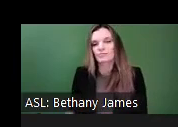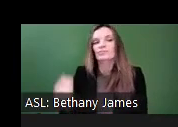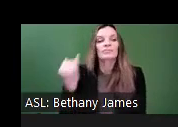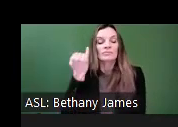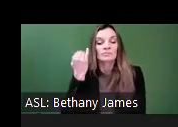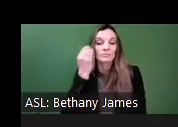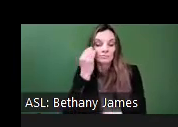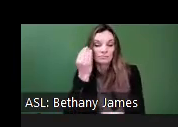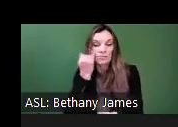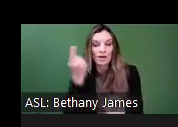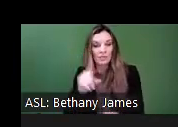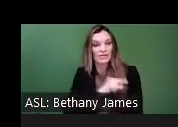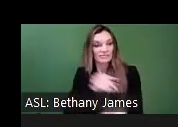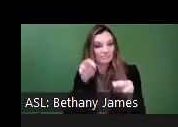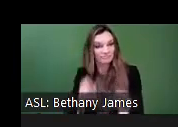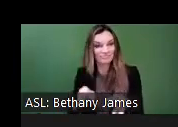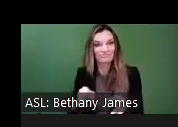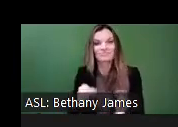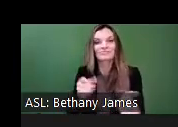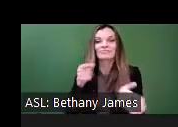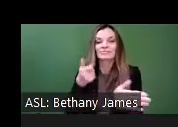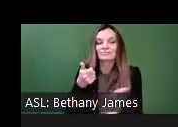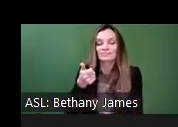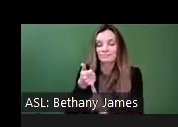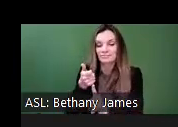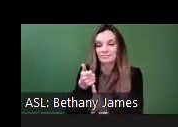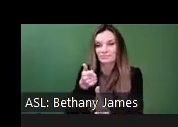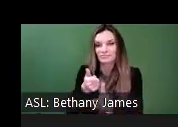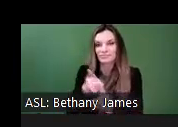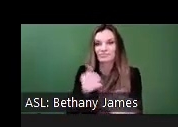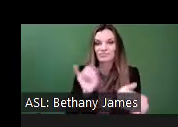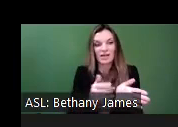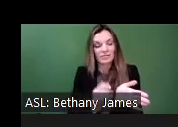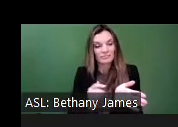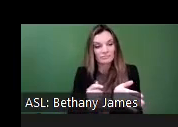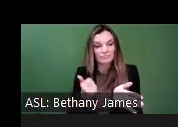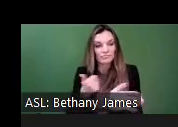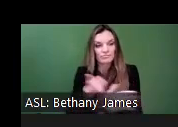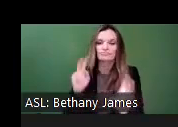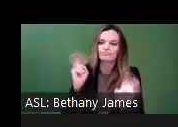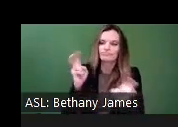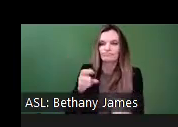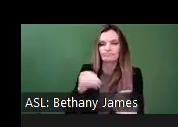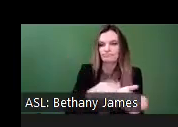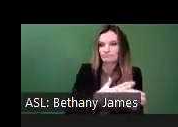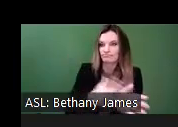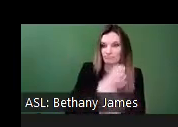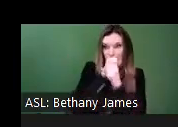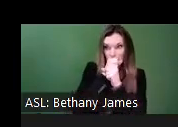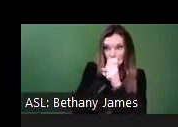dismissed, it can affect your eligibility to have other convictions set aside.